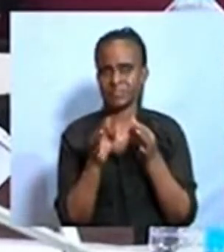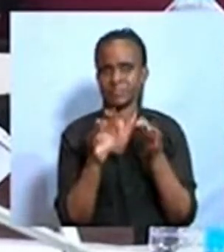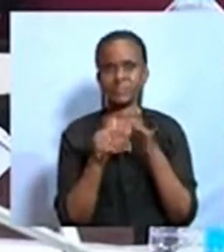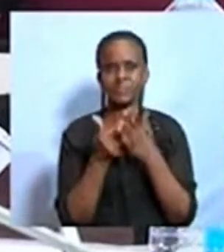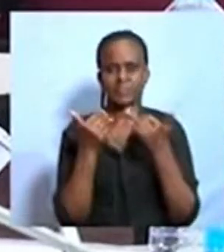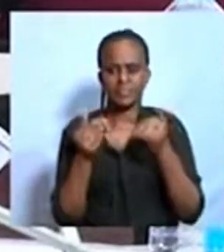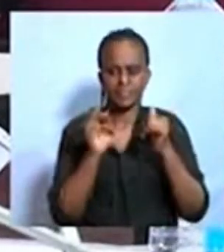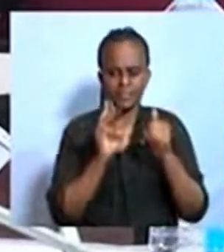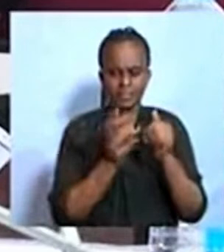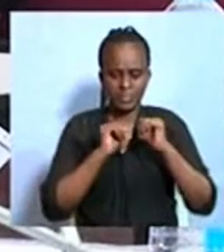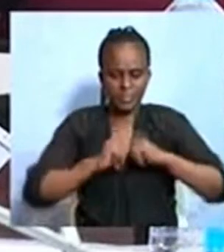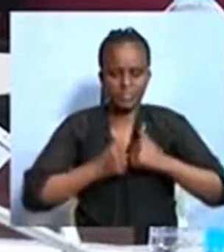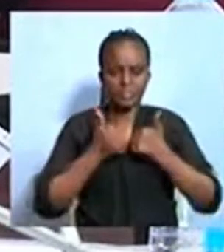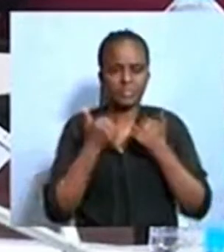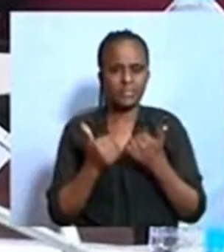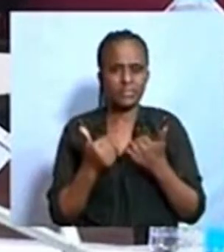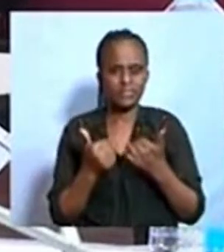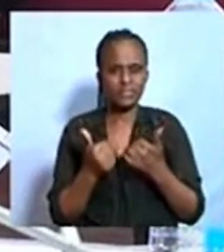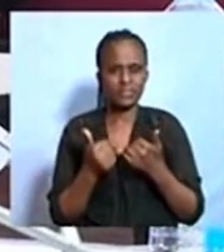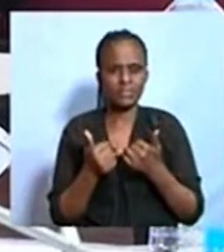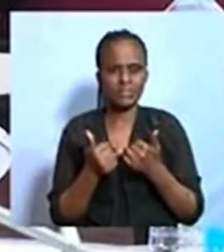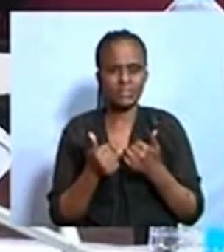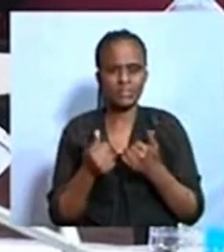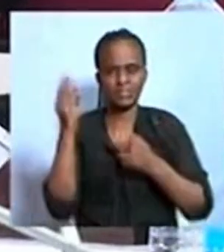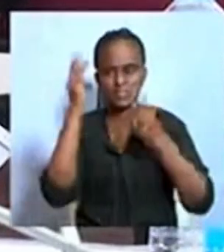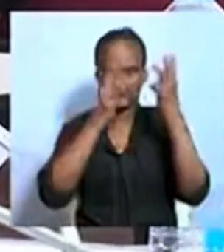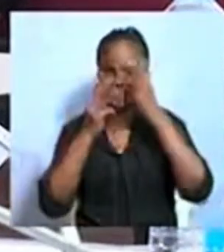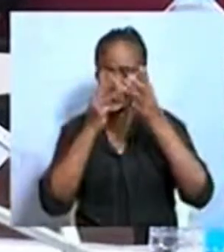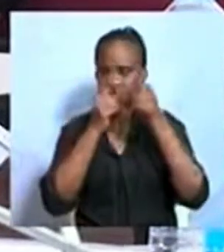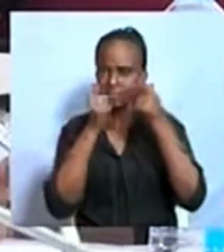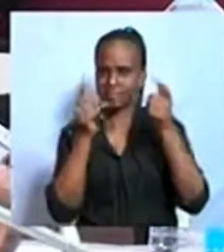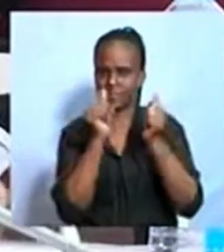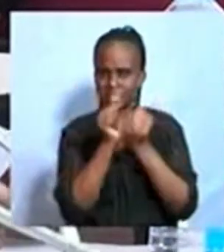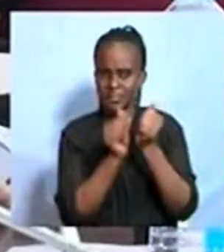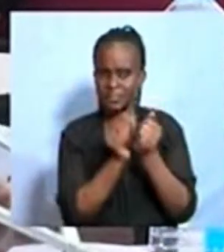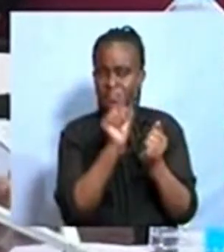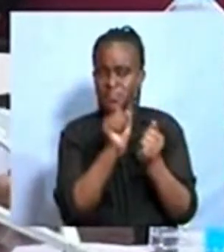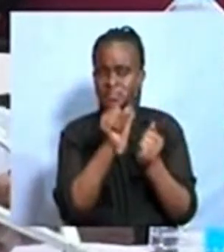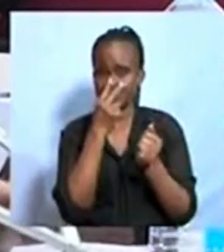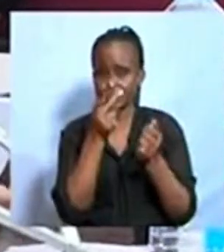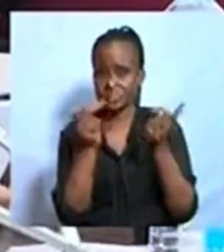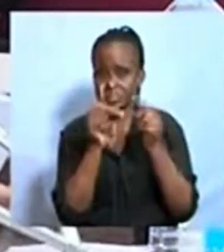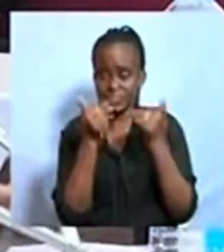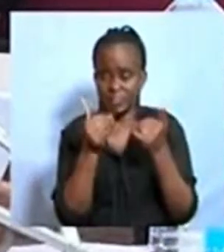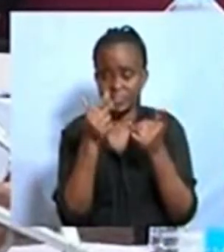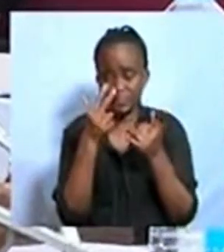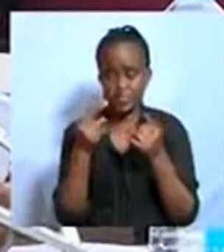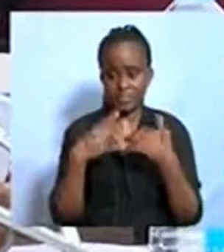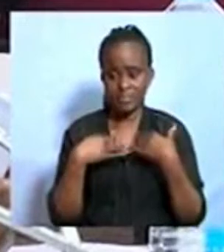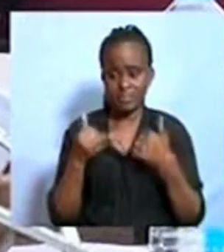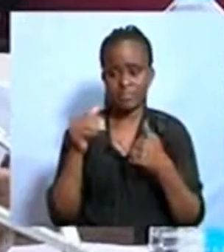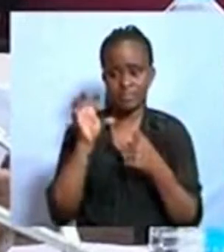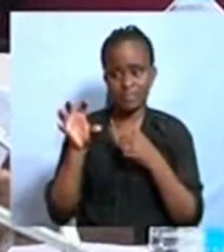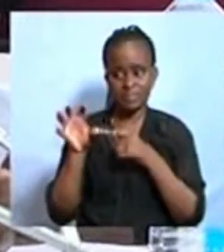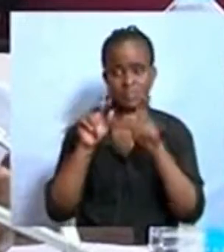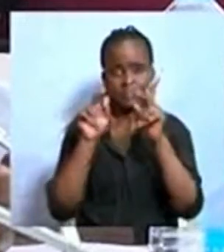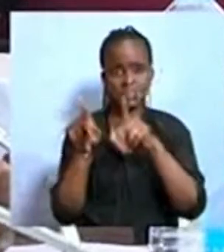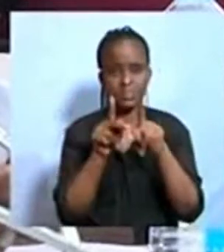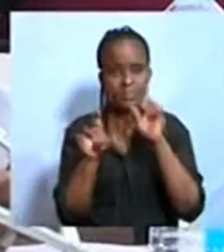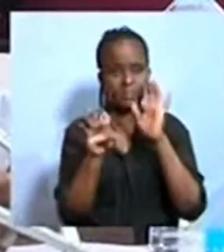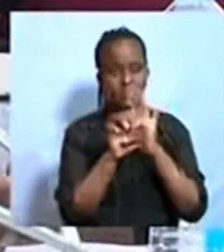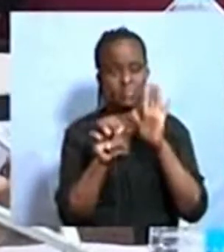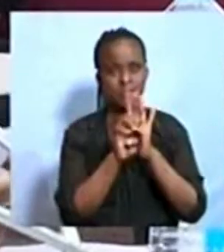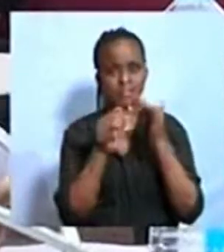how we are really concerned about this, you see that when we are looking at the health sector performance and looking at, for